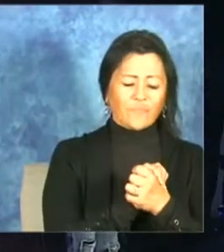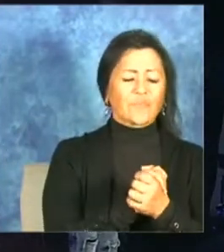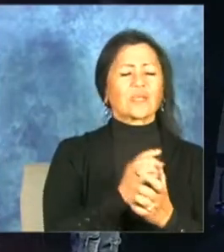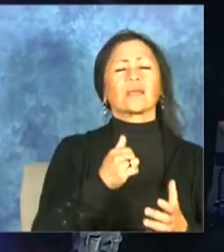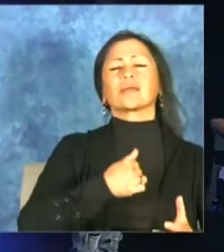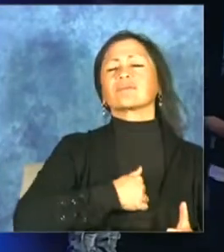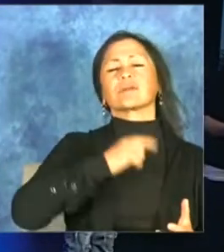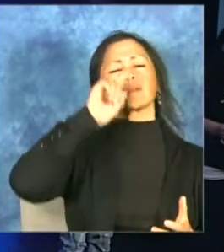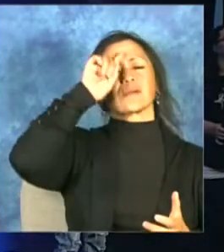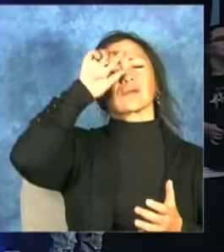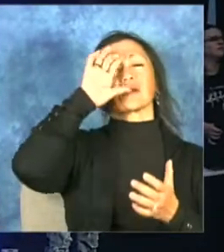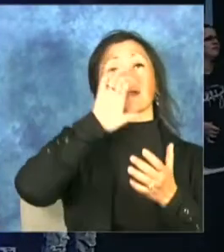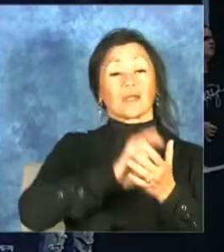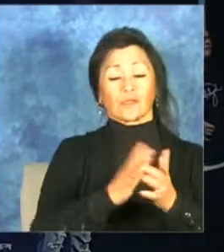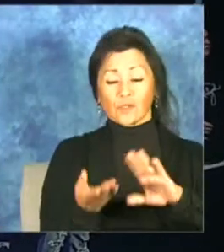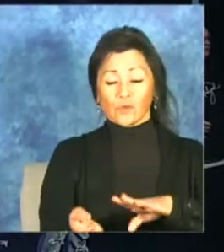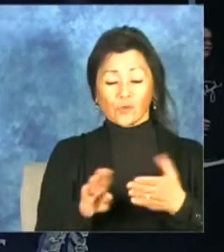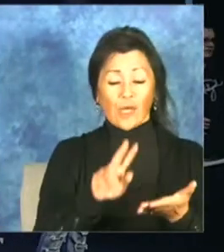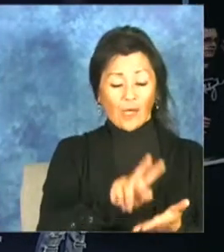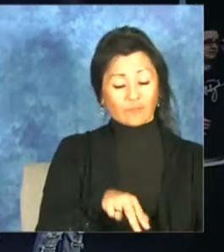I believe you rose